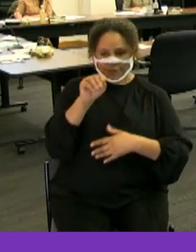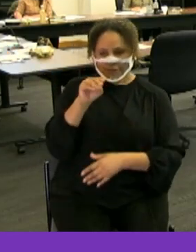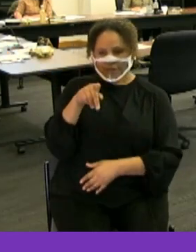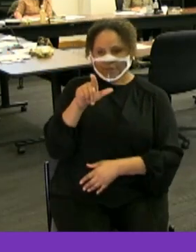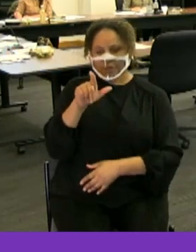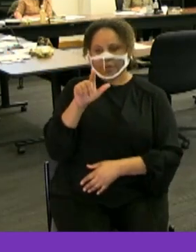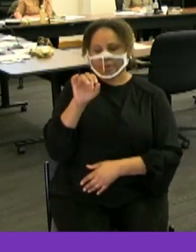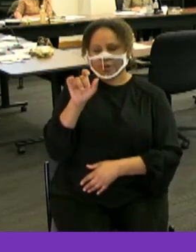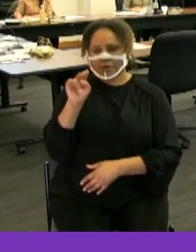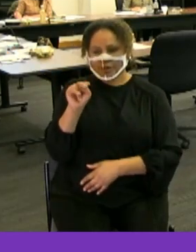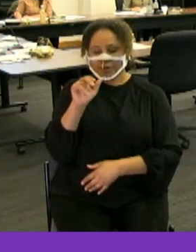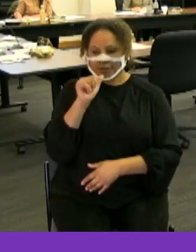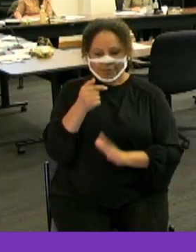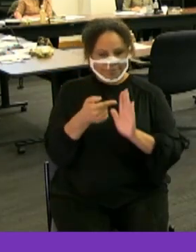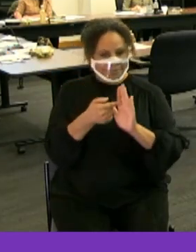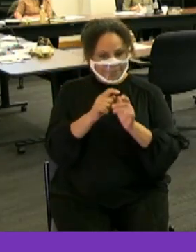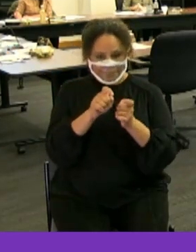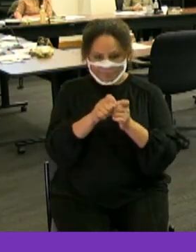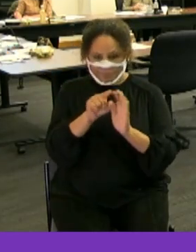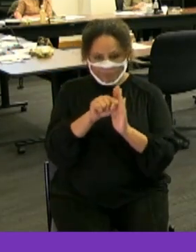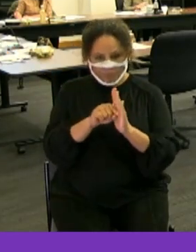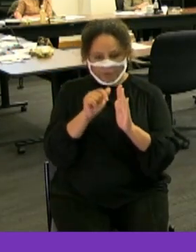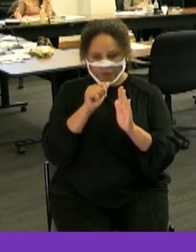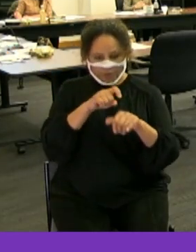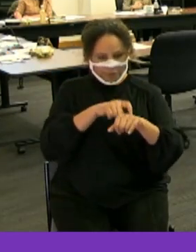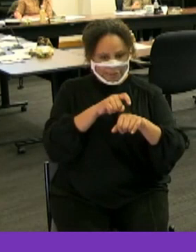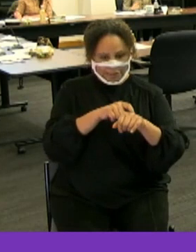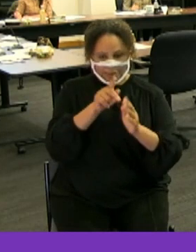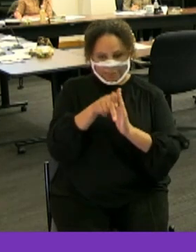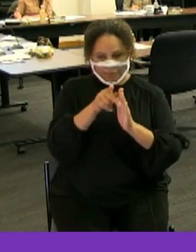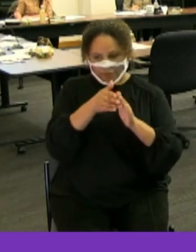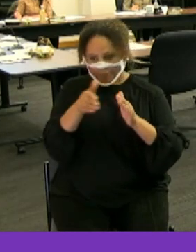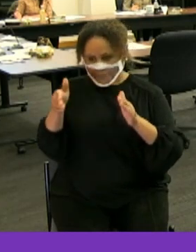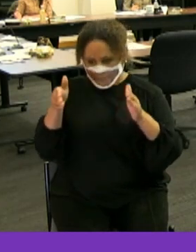me a grade. It doesn't tell me the time frame that it starts.